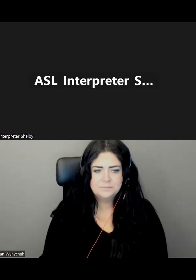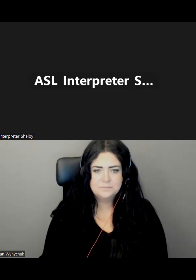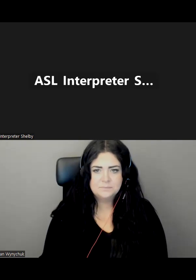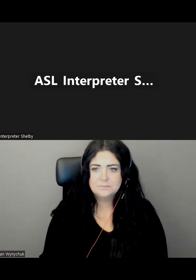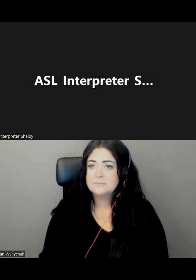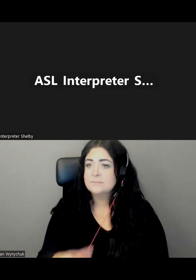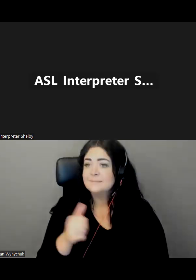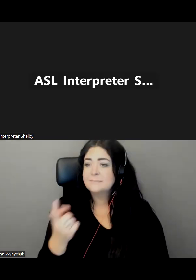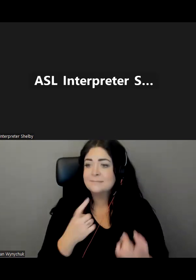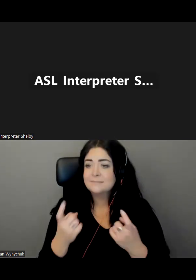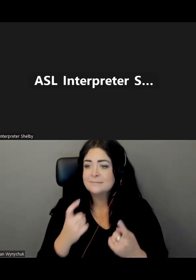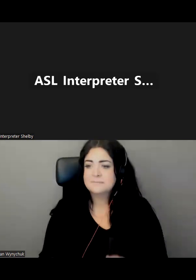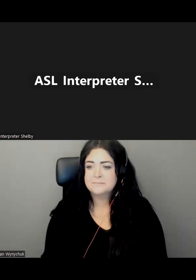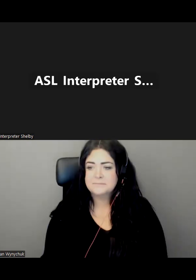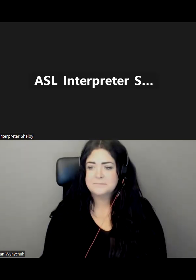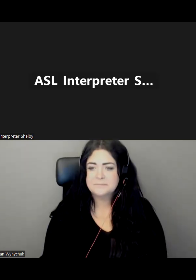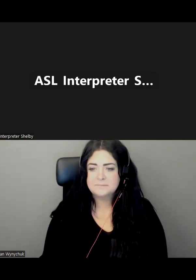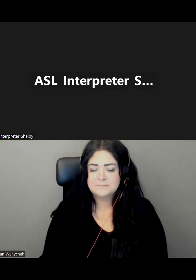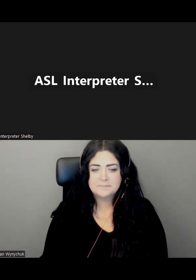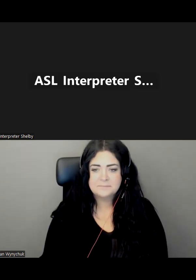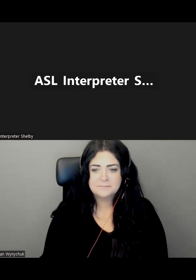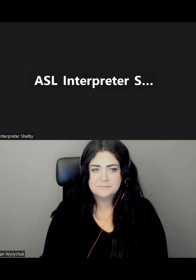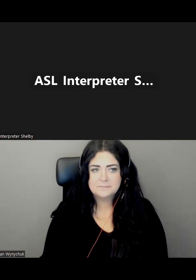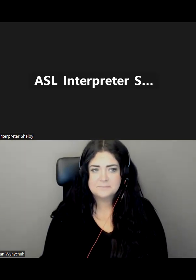Anybody else have any other questions?